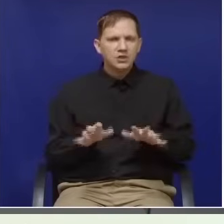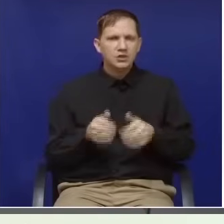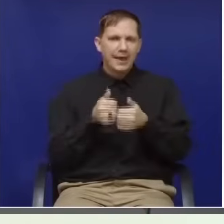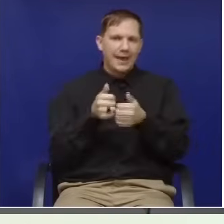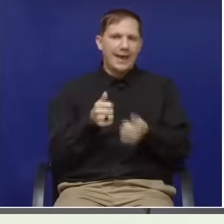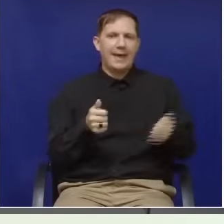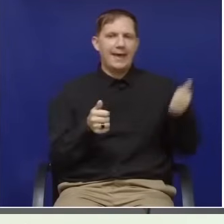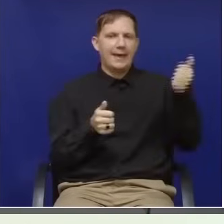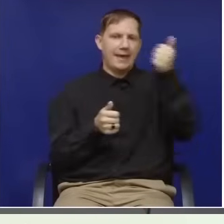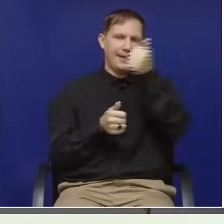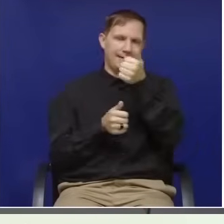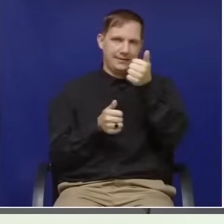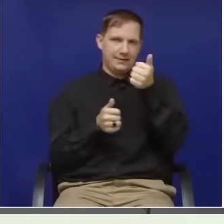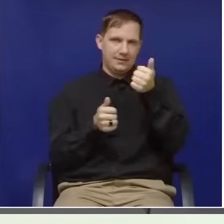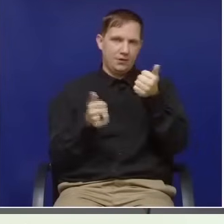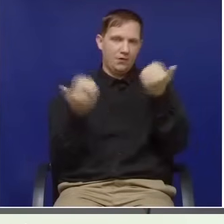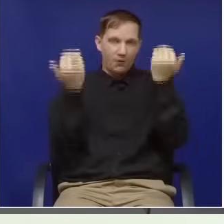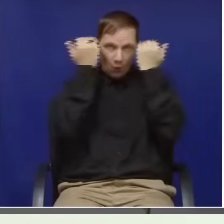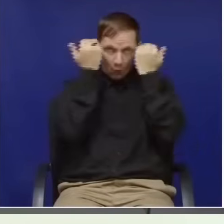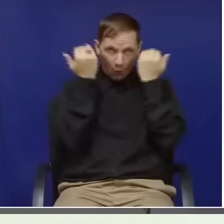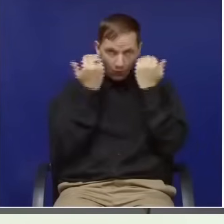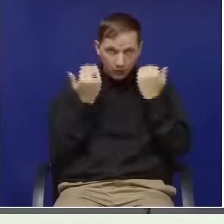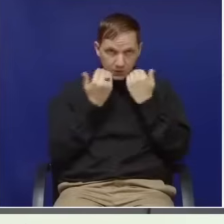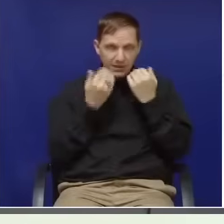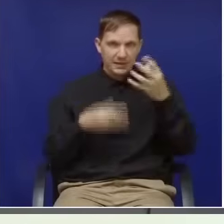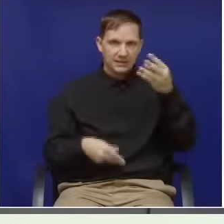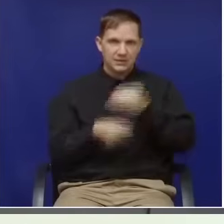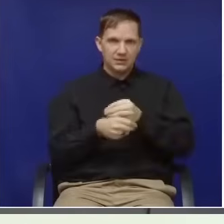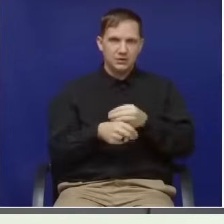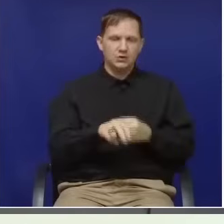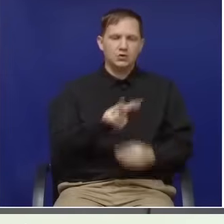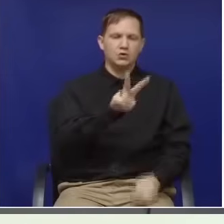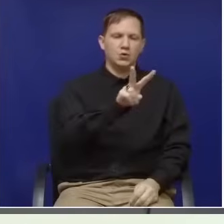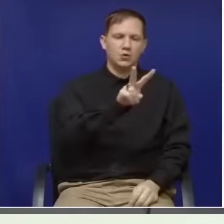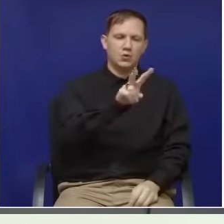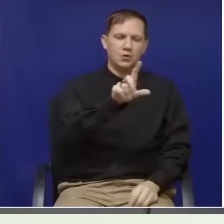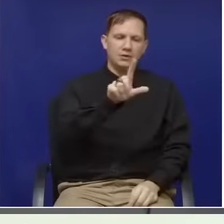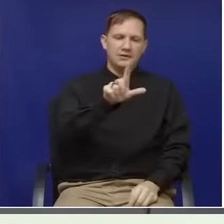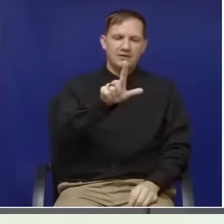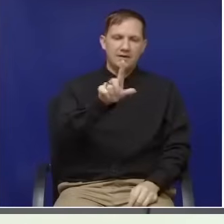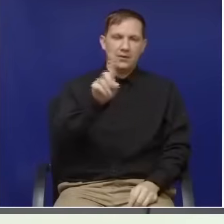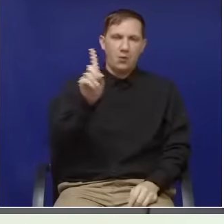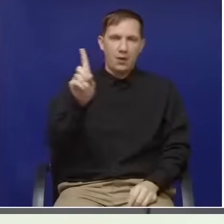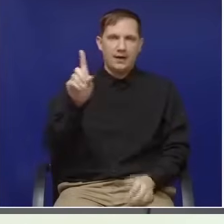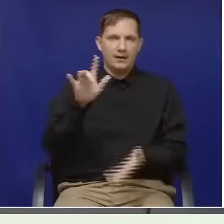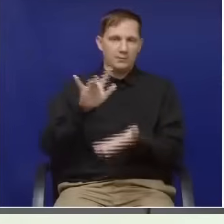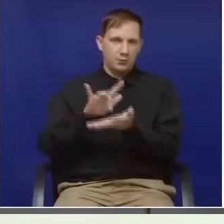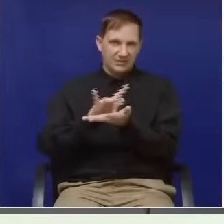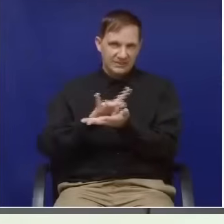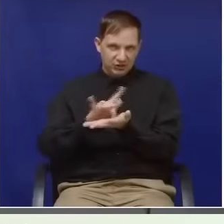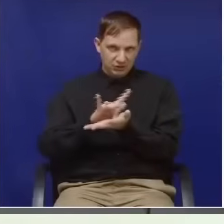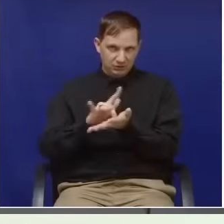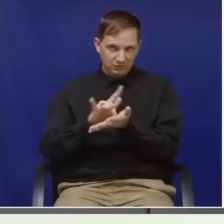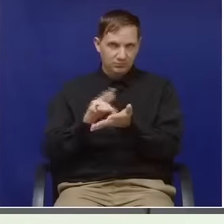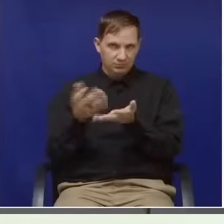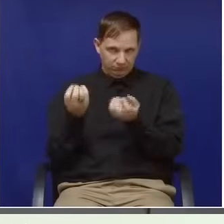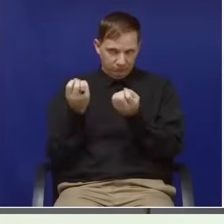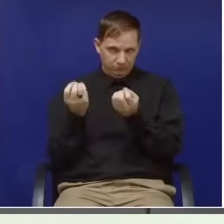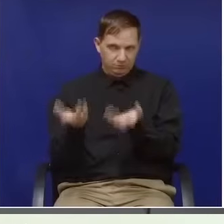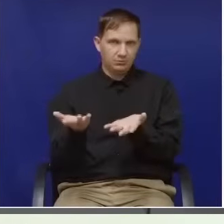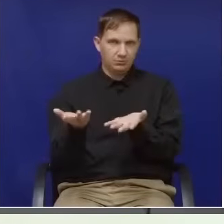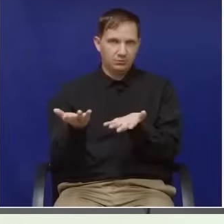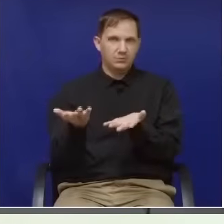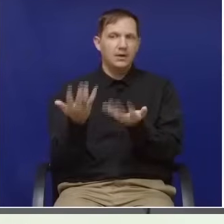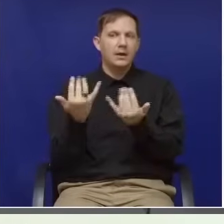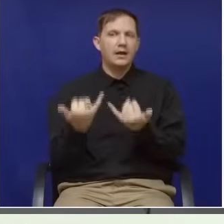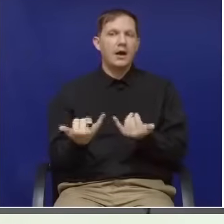courts or OCJ additional 271 posts. That would have closed the gap. We've announced that we are actually in